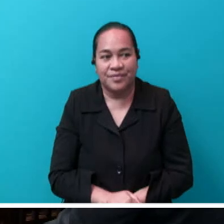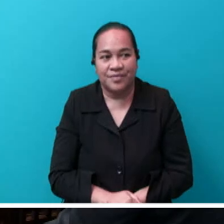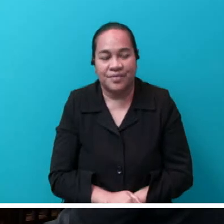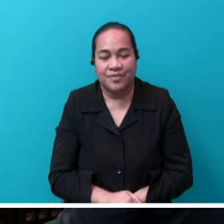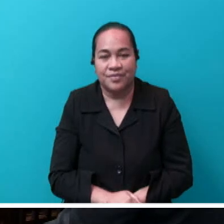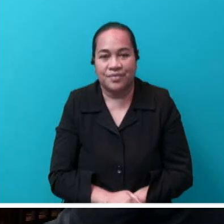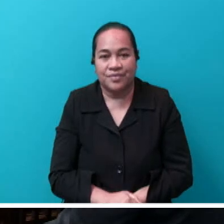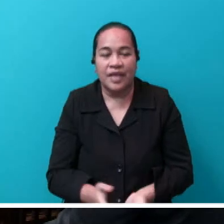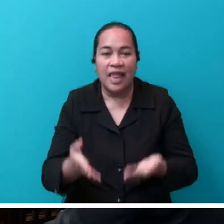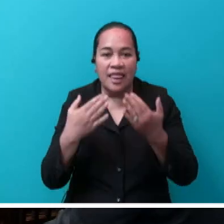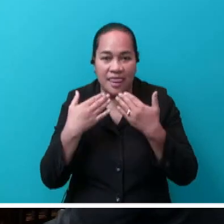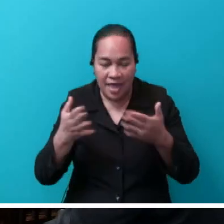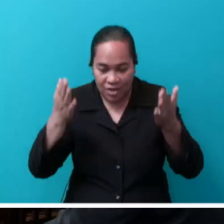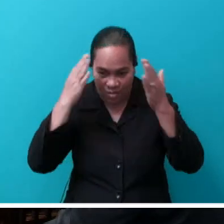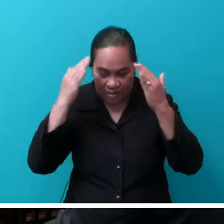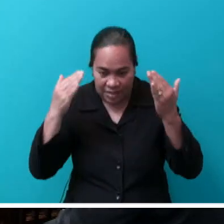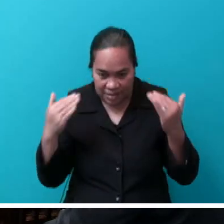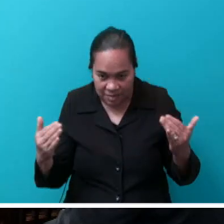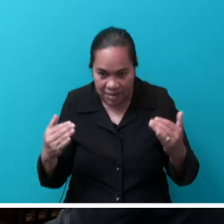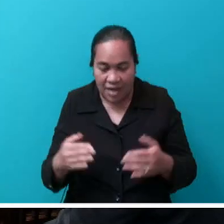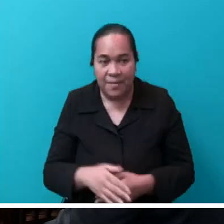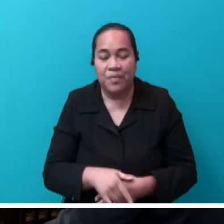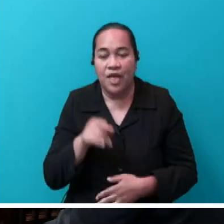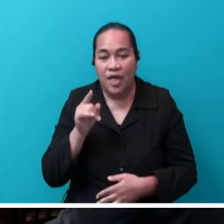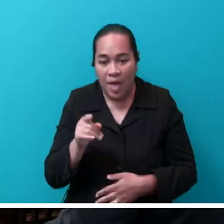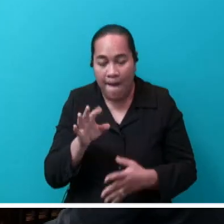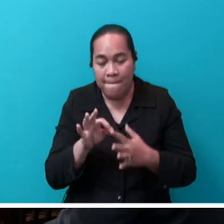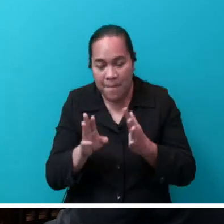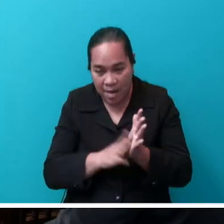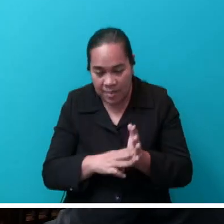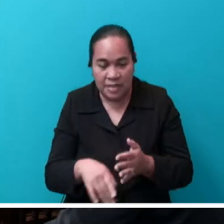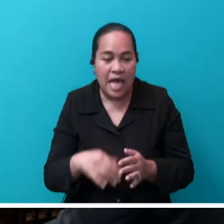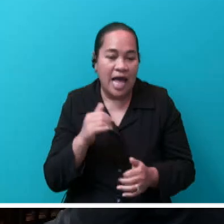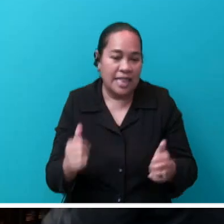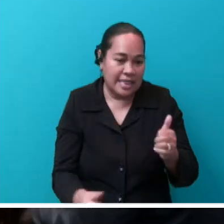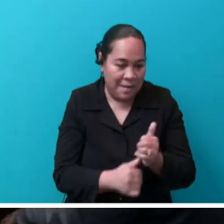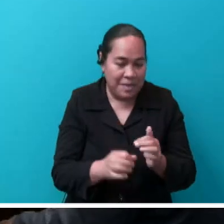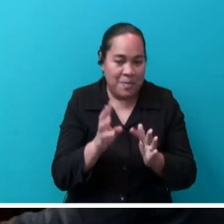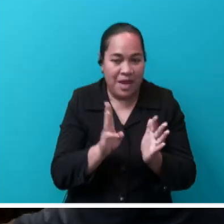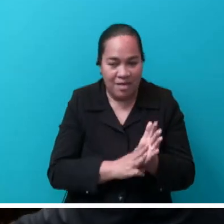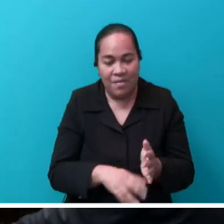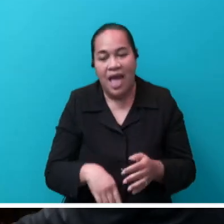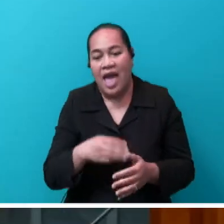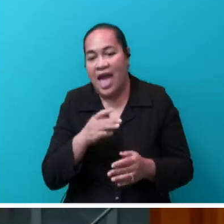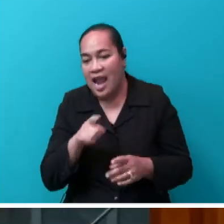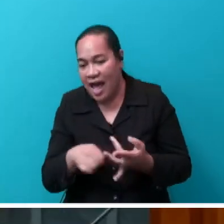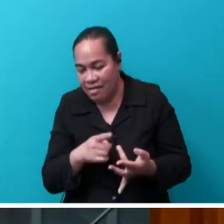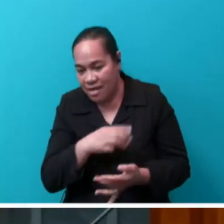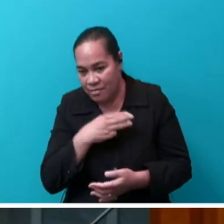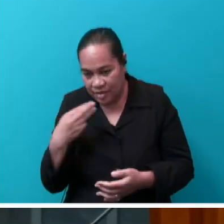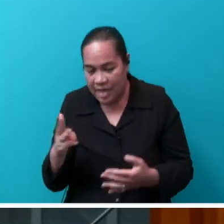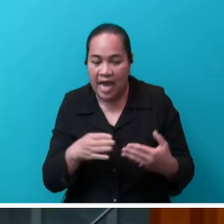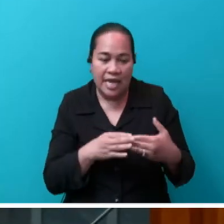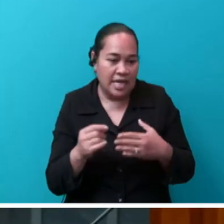Thank you, Mr. Speaker, sir. The Honorable Prime Minister, Deputy Prime Ministers, Cabinet Ministers, Honorable Leader of the